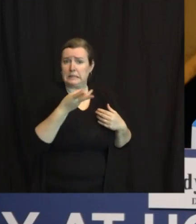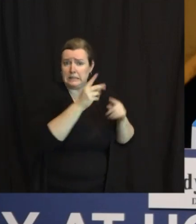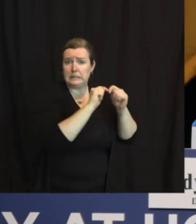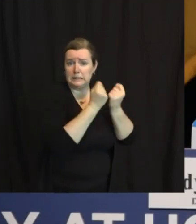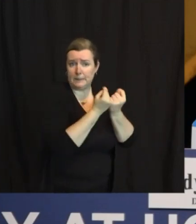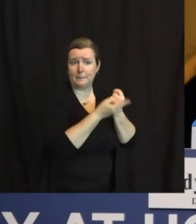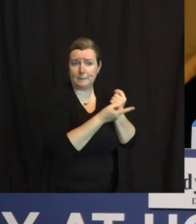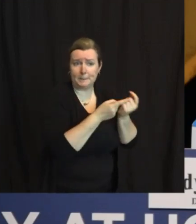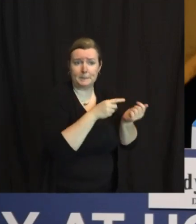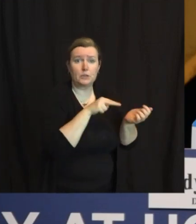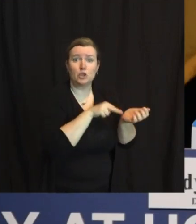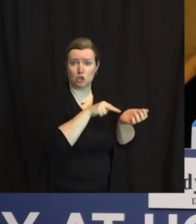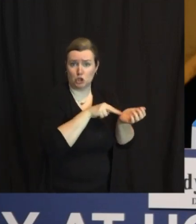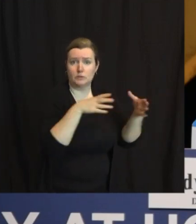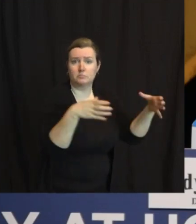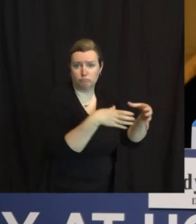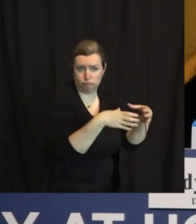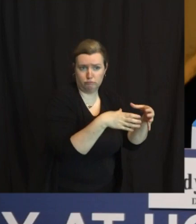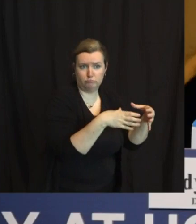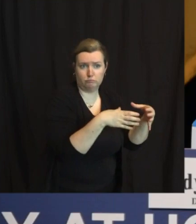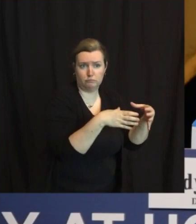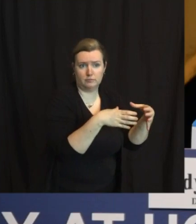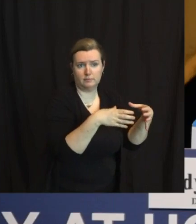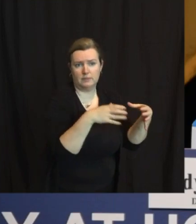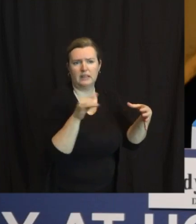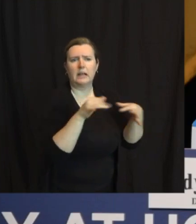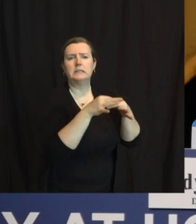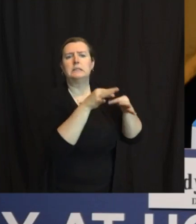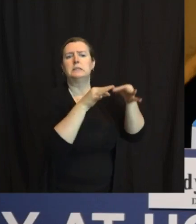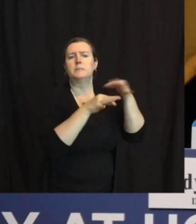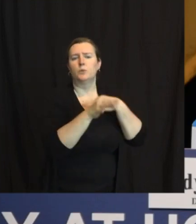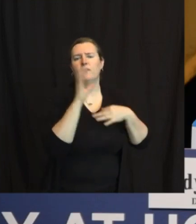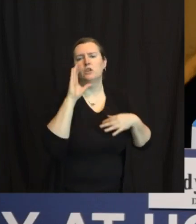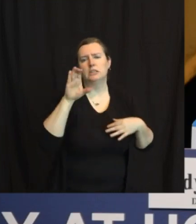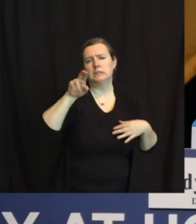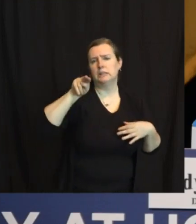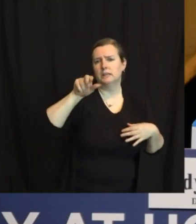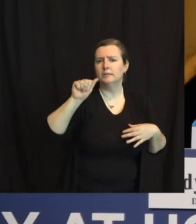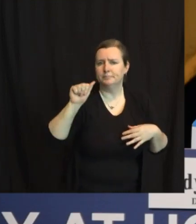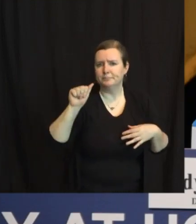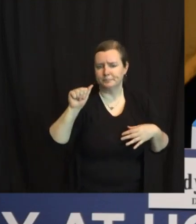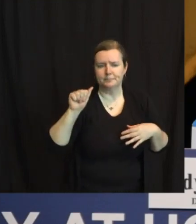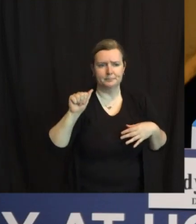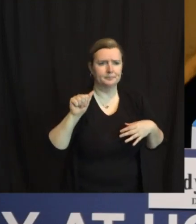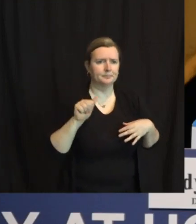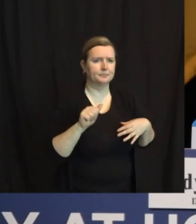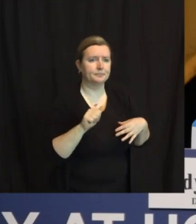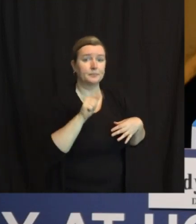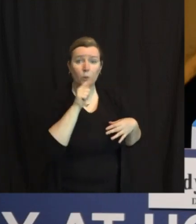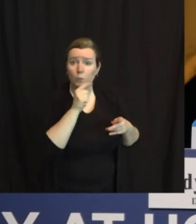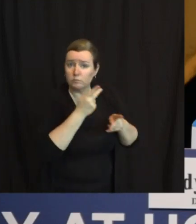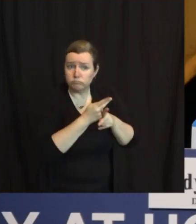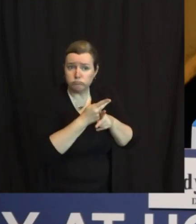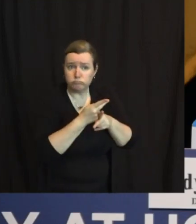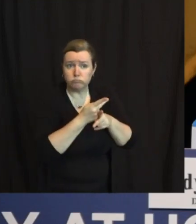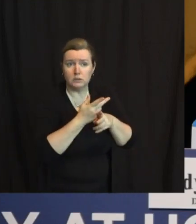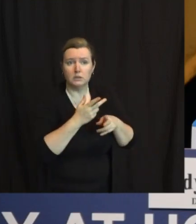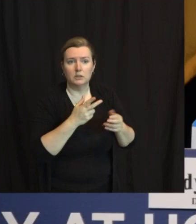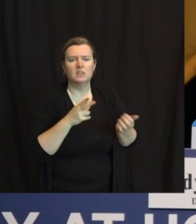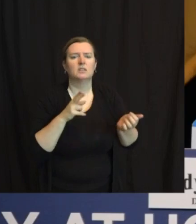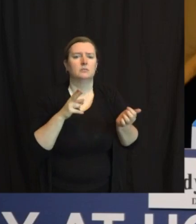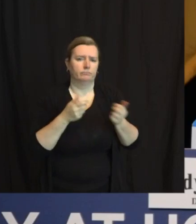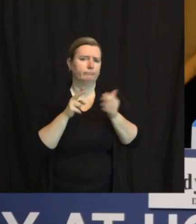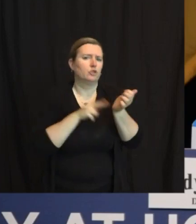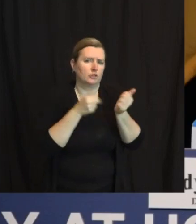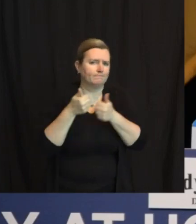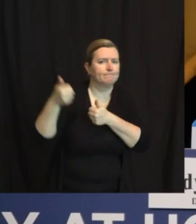function of certified nurse aides. They will be supervised by the Director of Nursing or existing nursing staff of